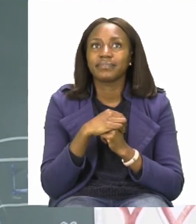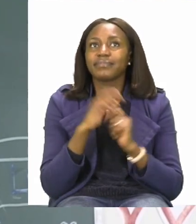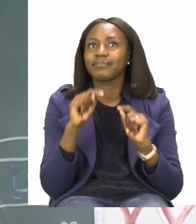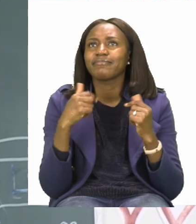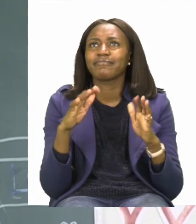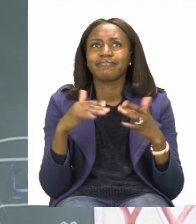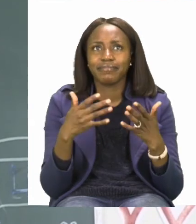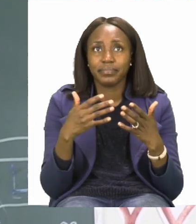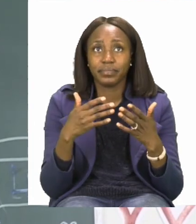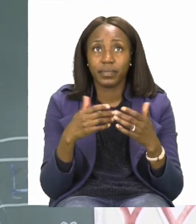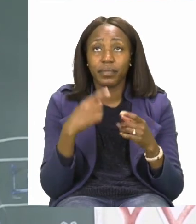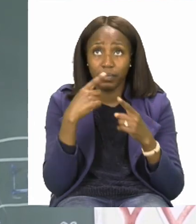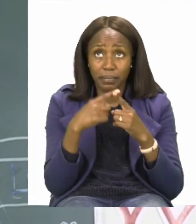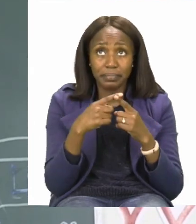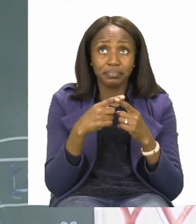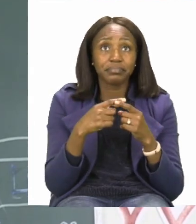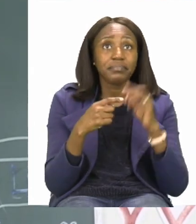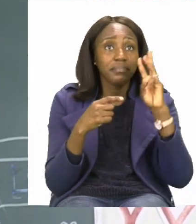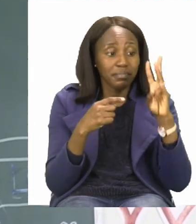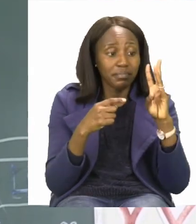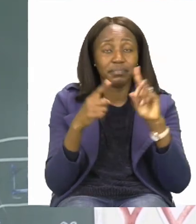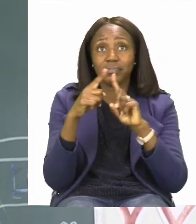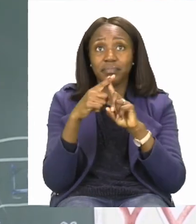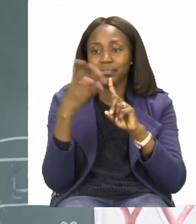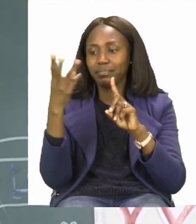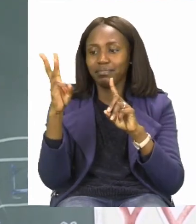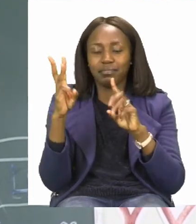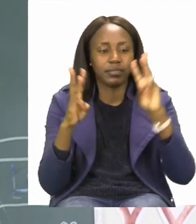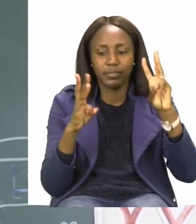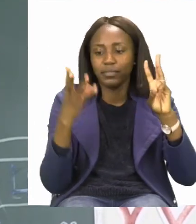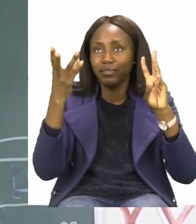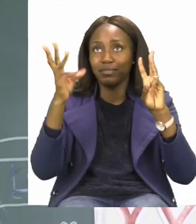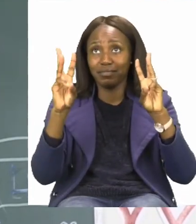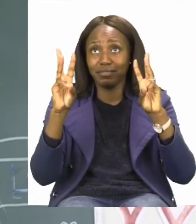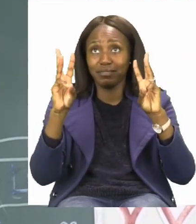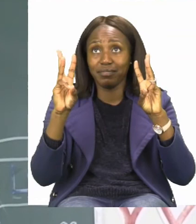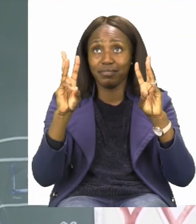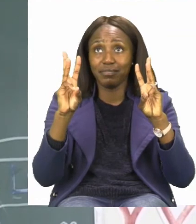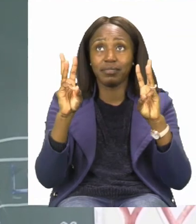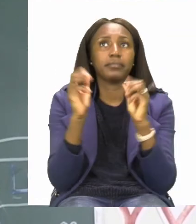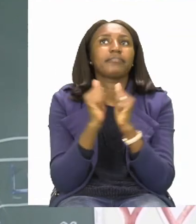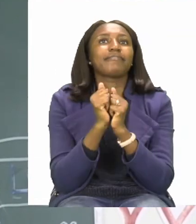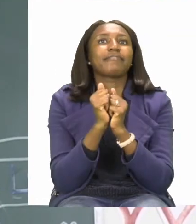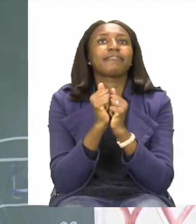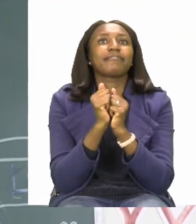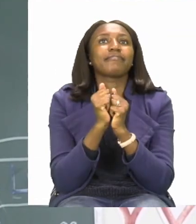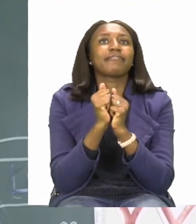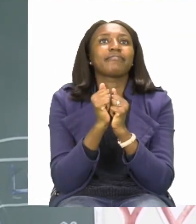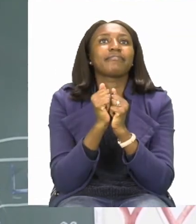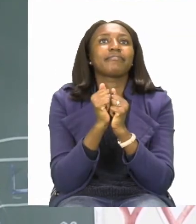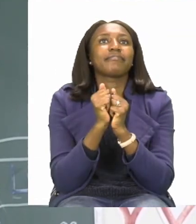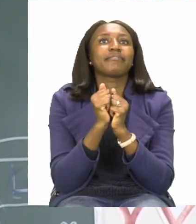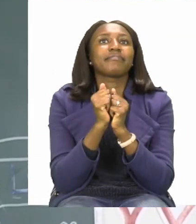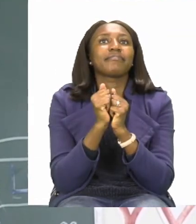saying is 3 plus 6, because remember we're starting with our tens. Now you can